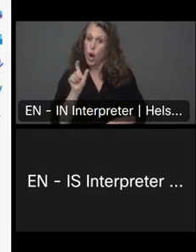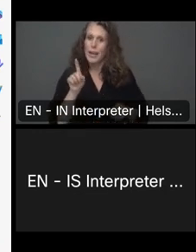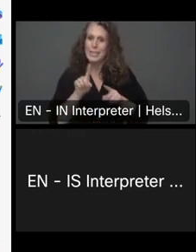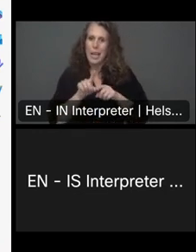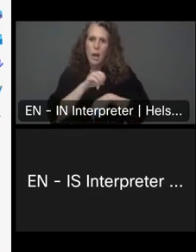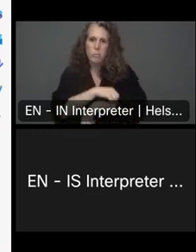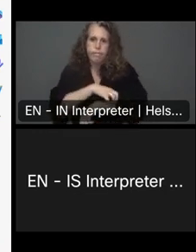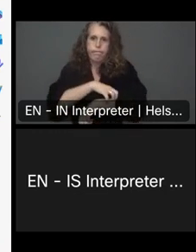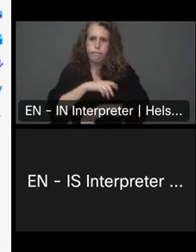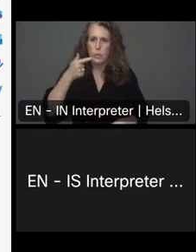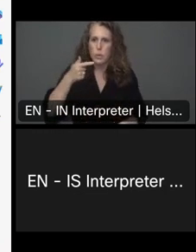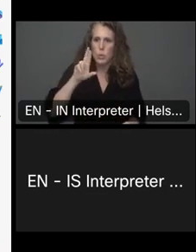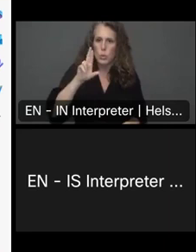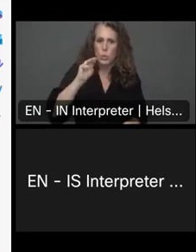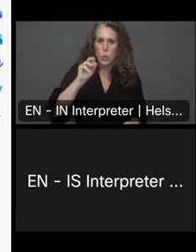oncology.